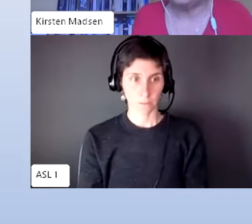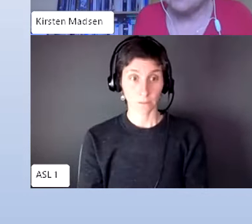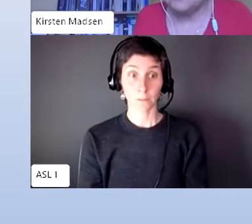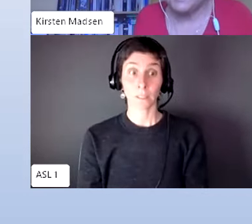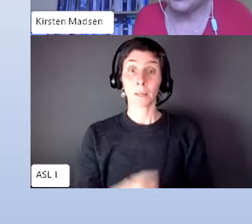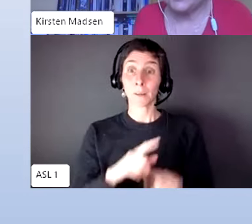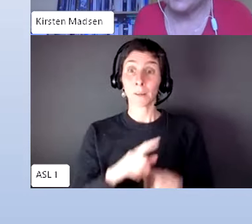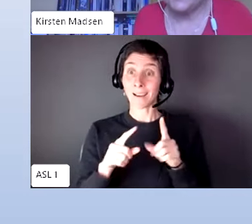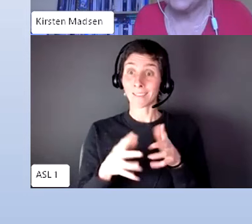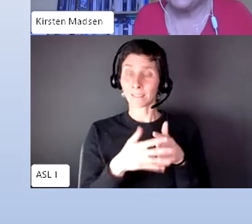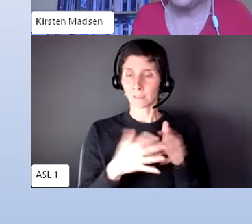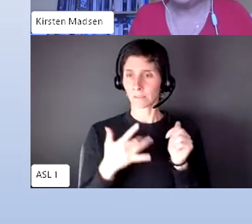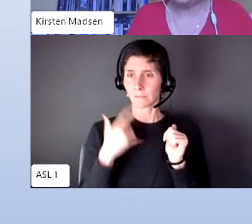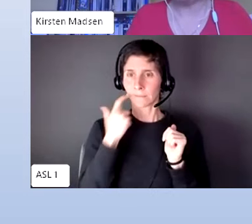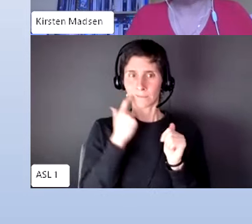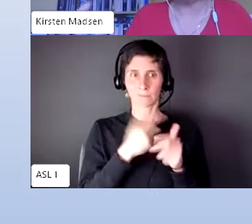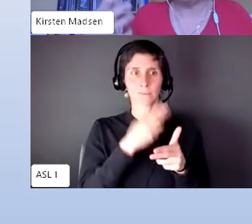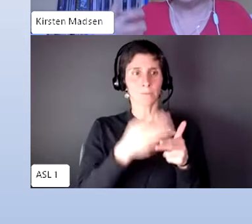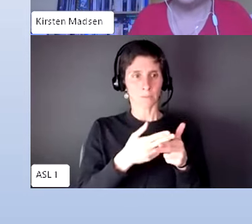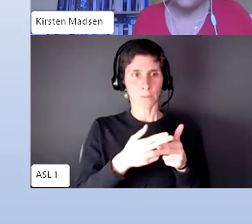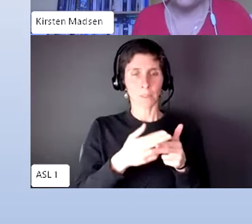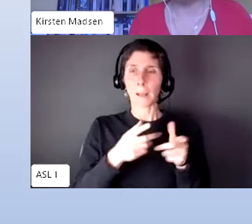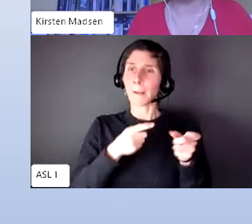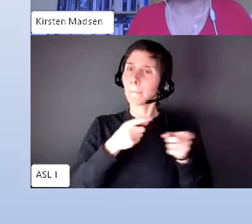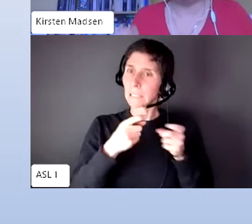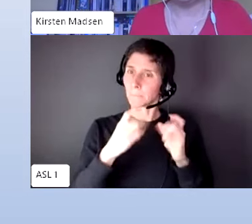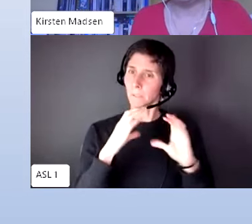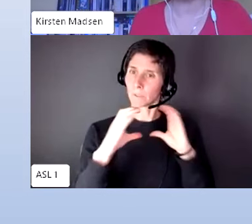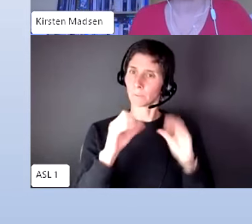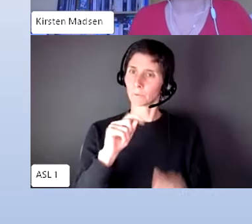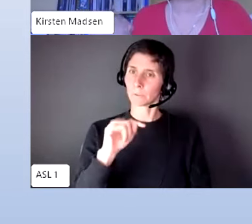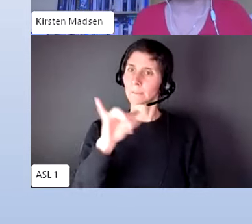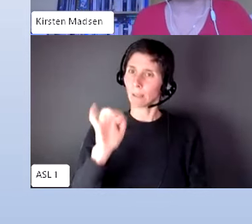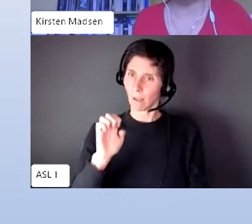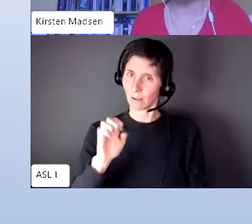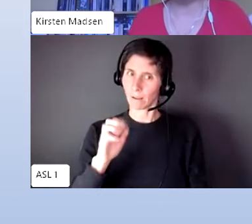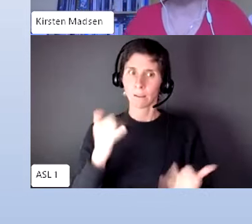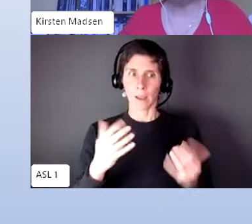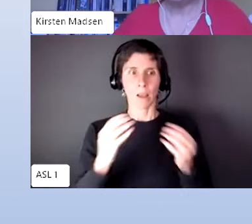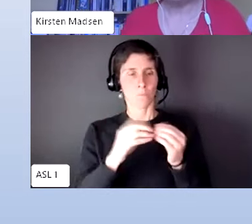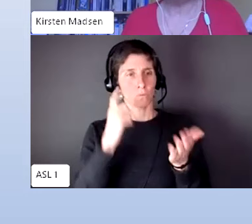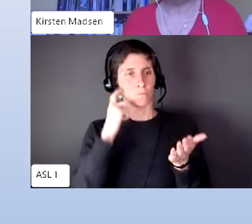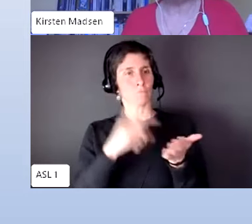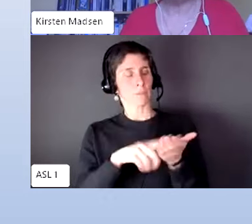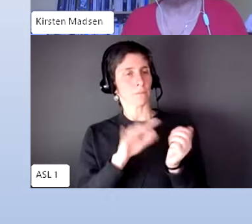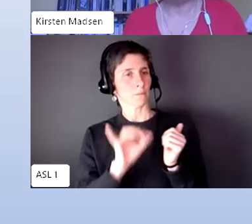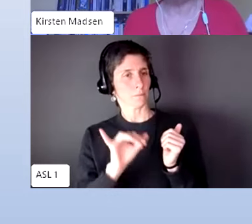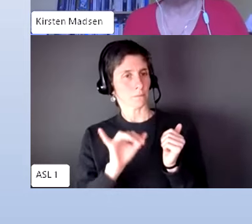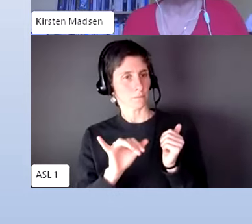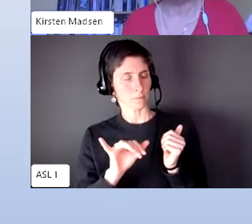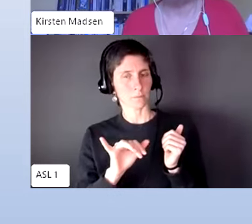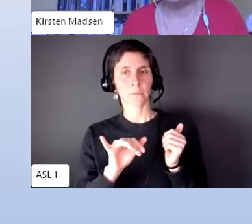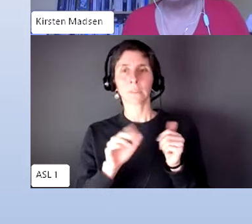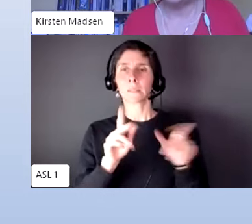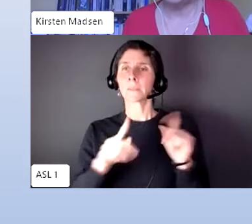manipulative communication style. And this is something we're drawing now into our strategies, getting people to become